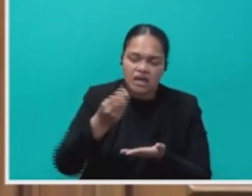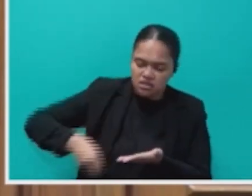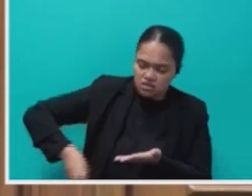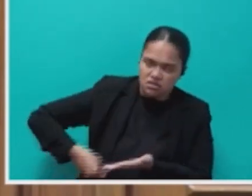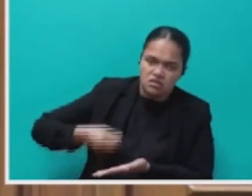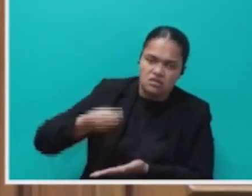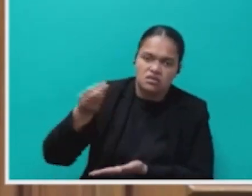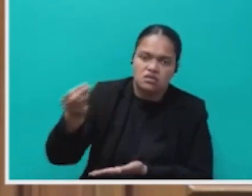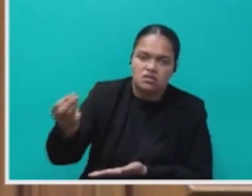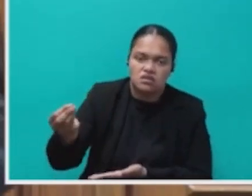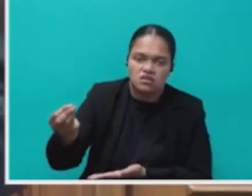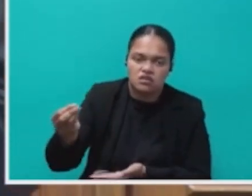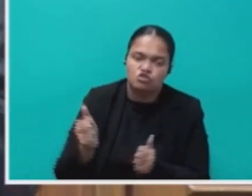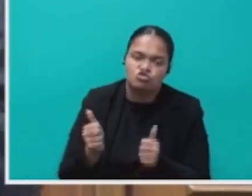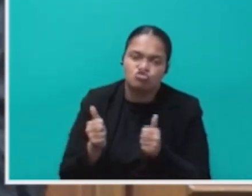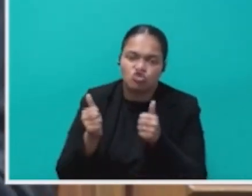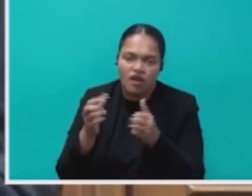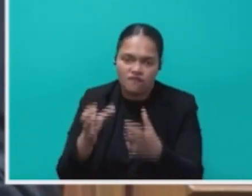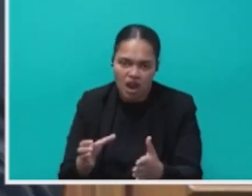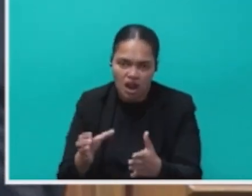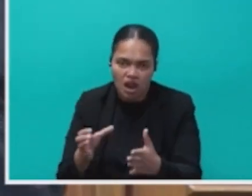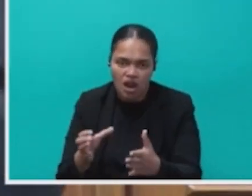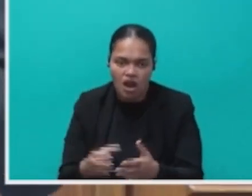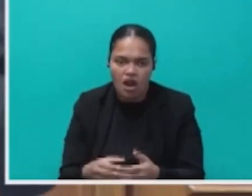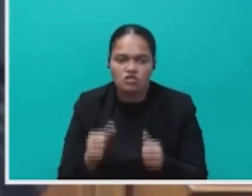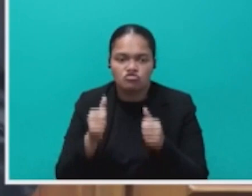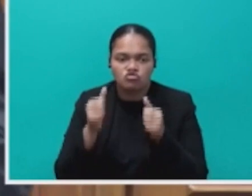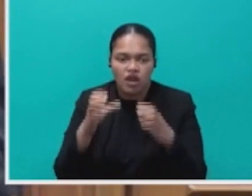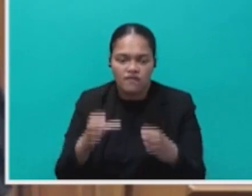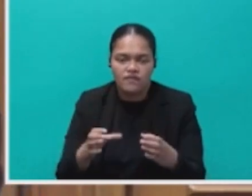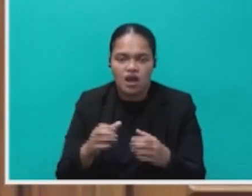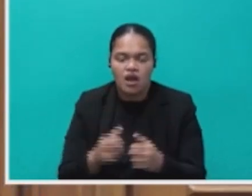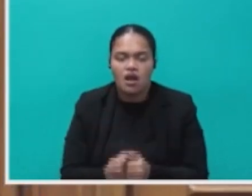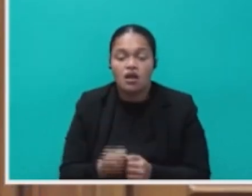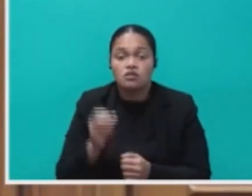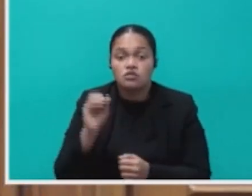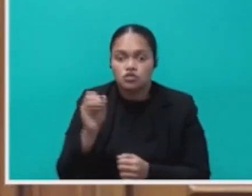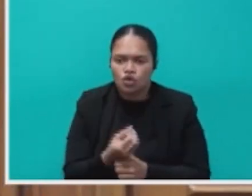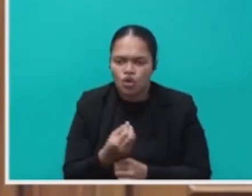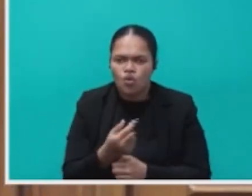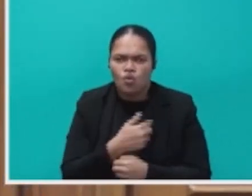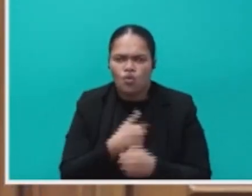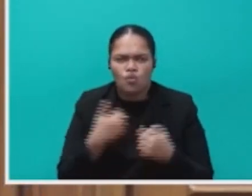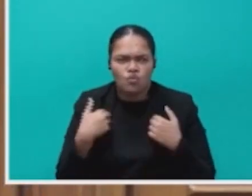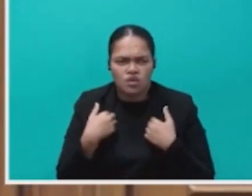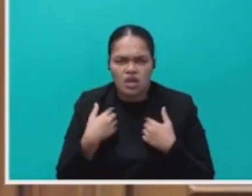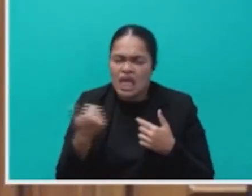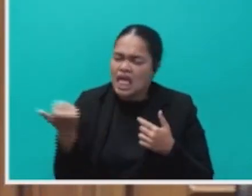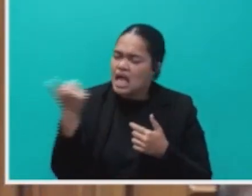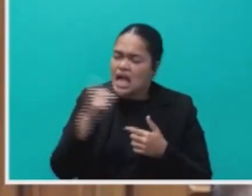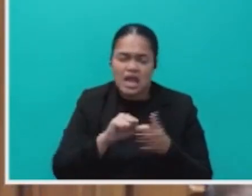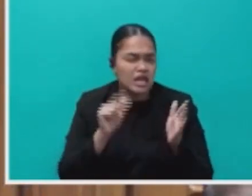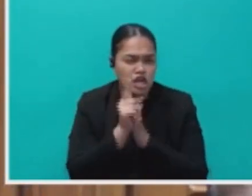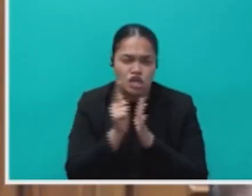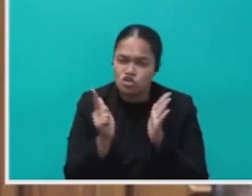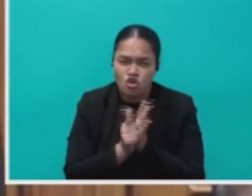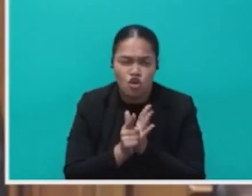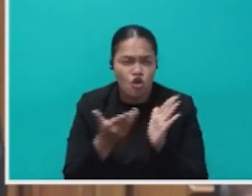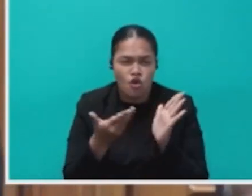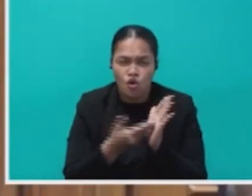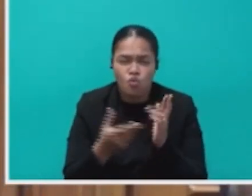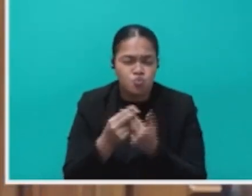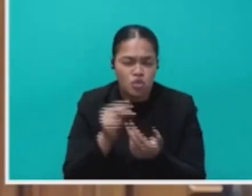drivers. Number three, Mr. Speaker, the enforcement. In any law, without